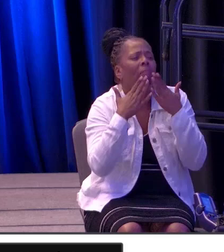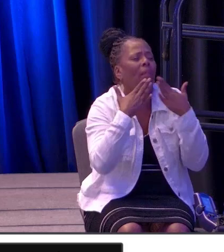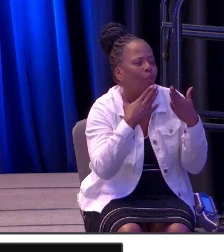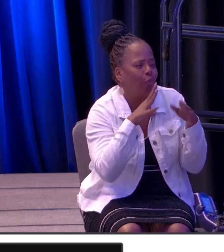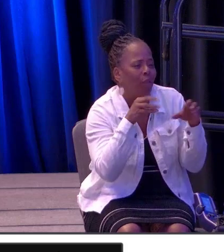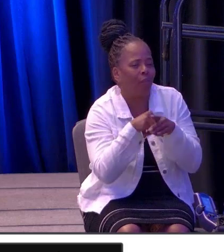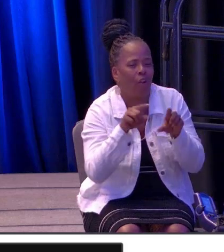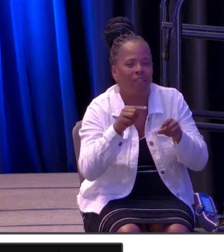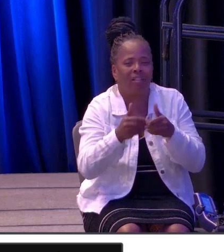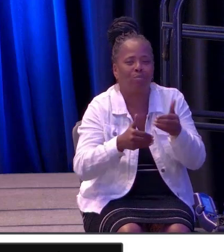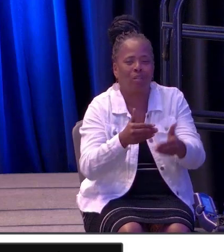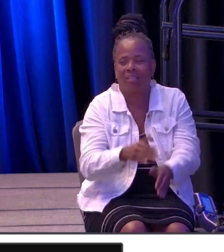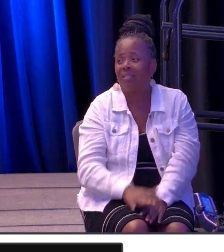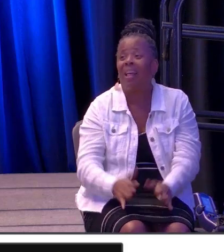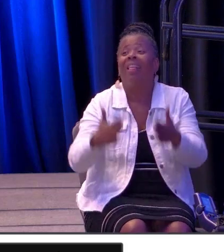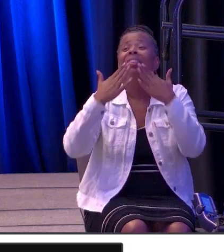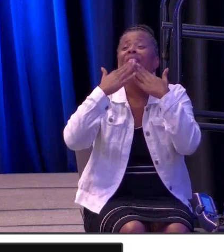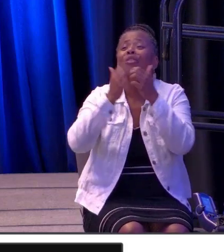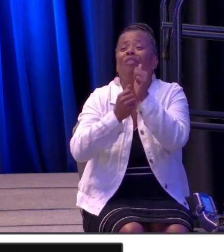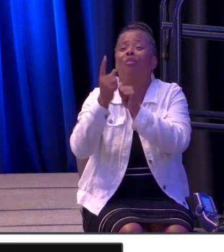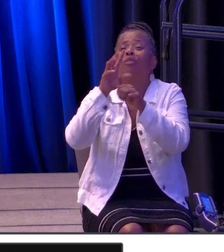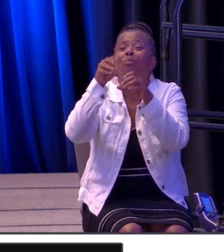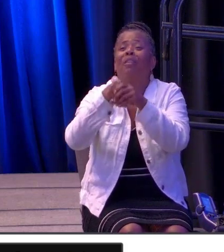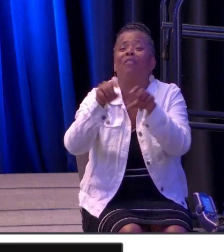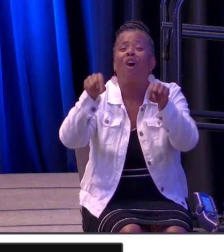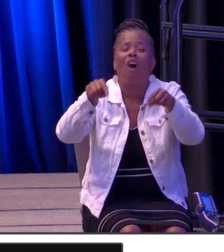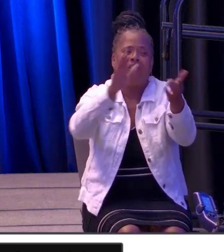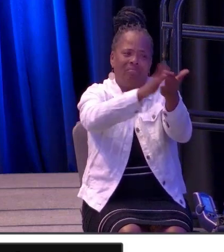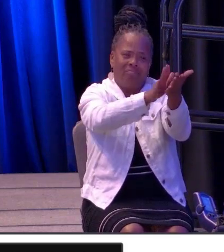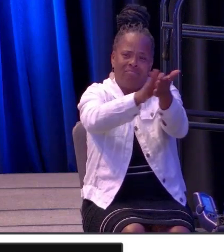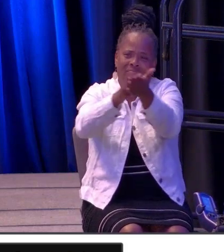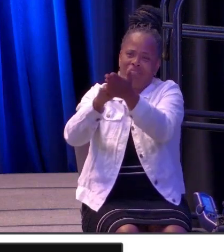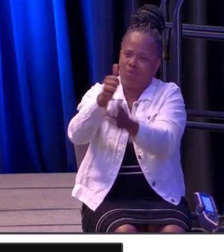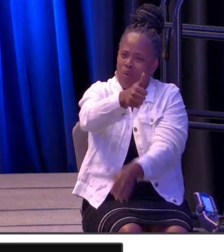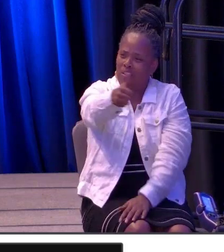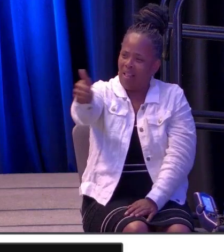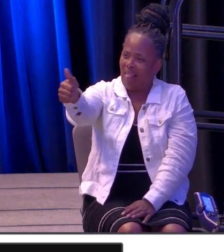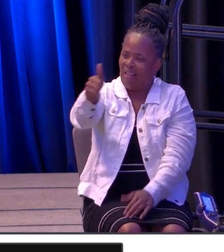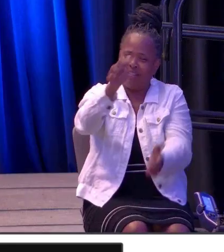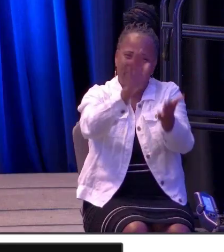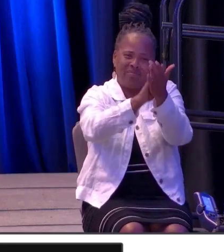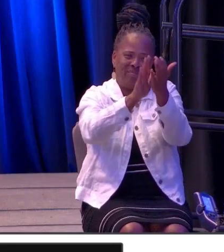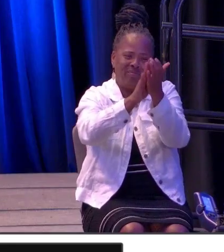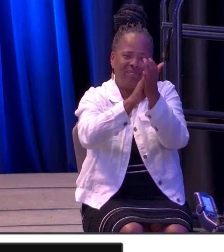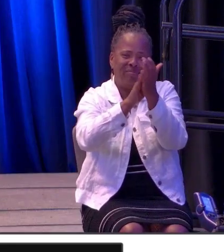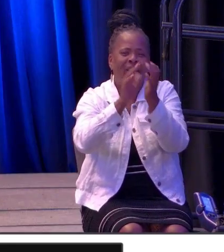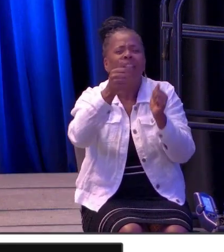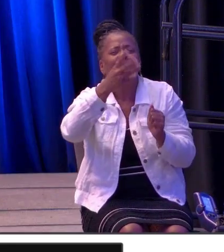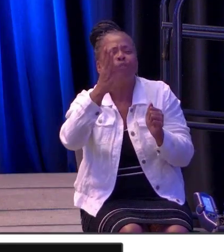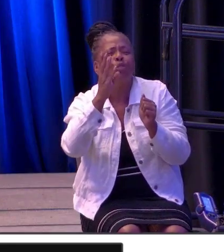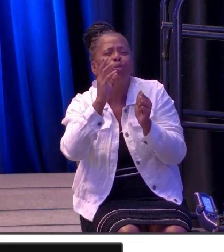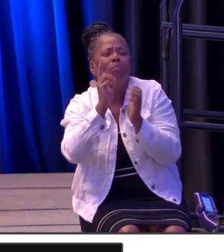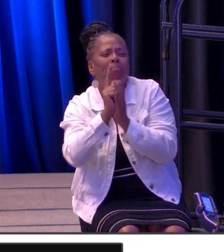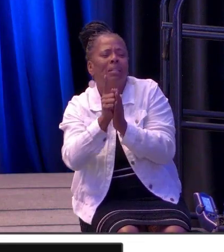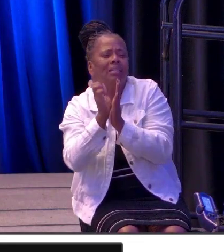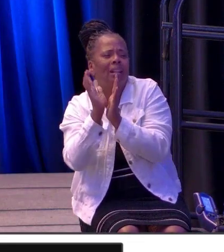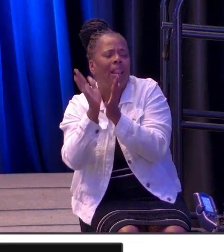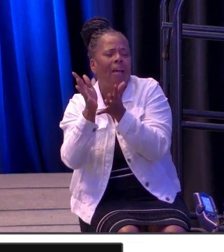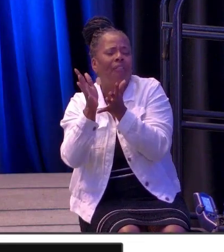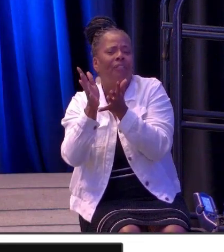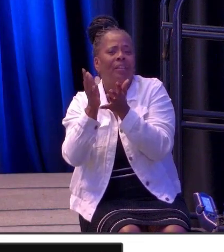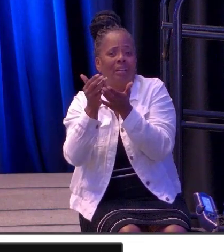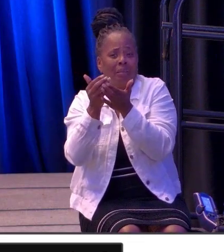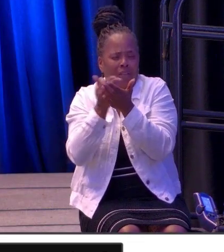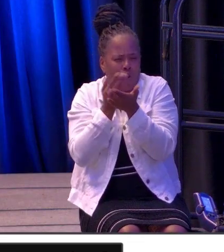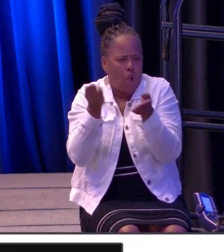Yes. Thank you, everybody, for participating. Give yourselves a round of applause. And you get just a couple minutes before